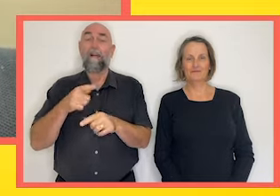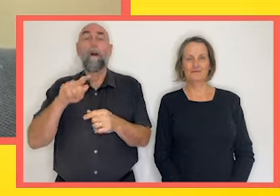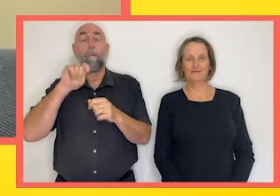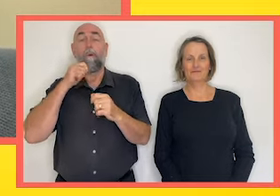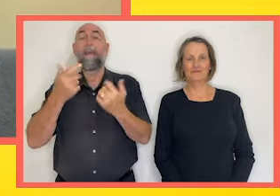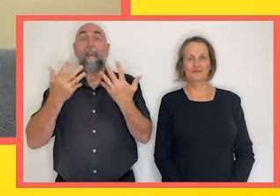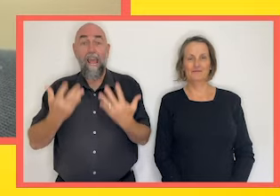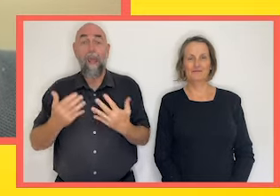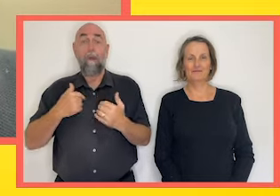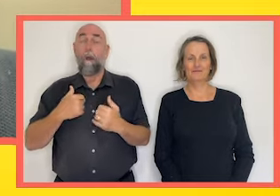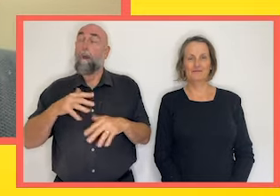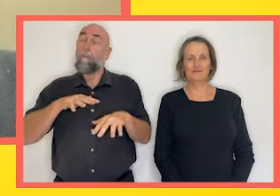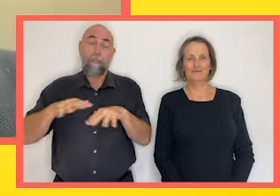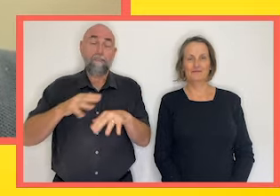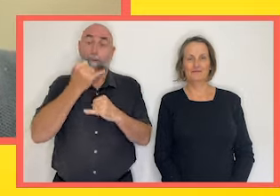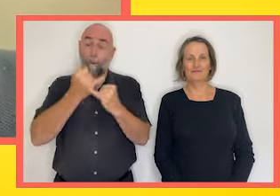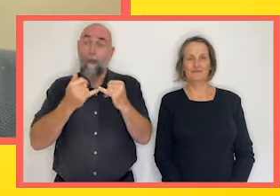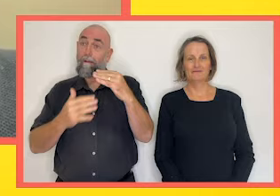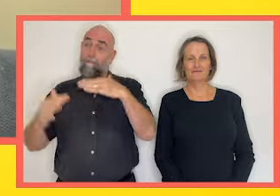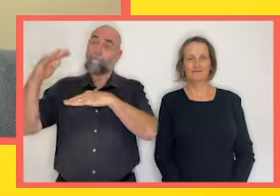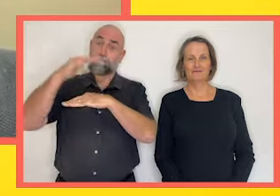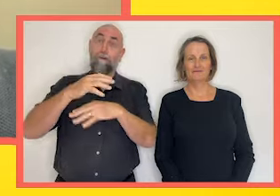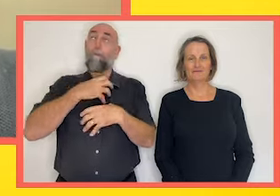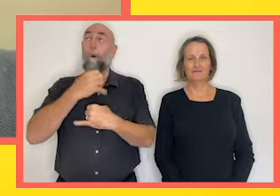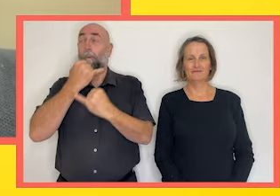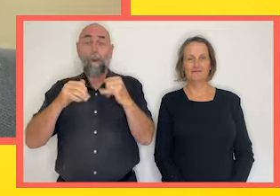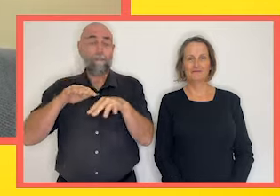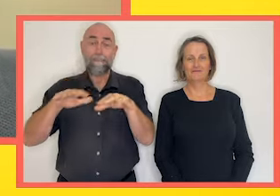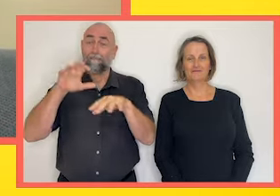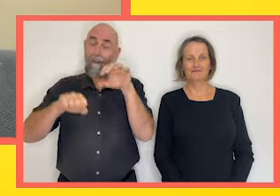on top of a massive haystack, and I don't think I could come back from.